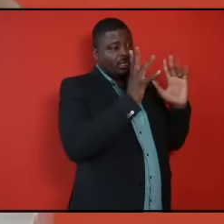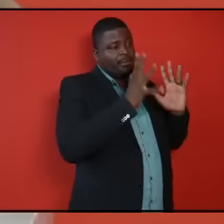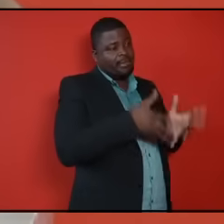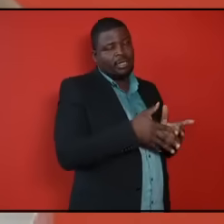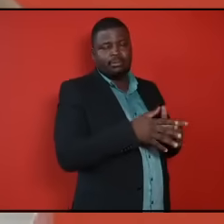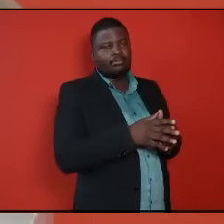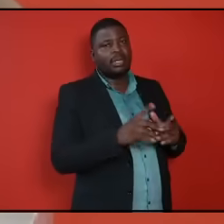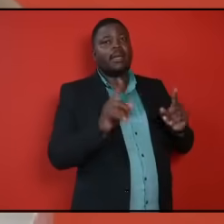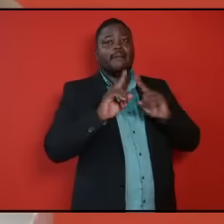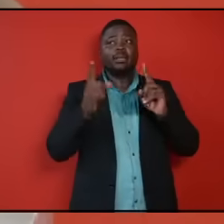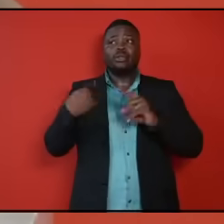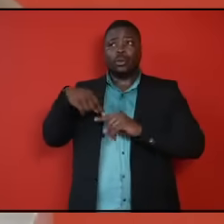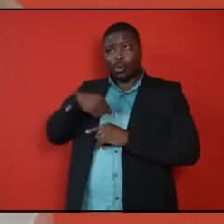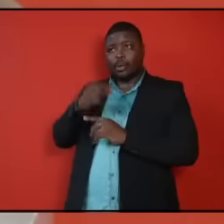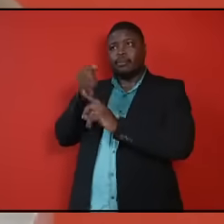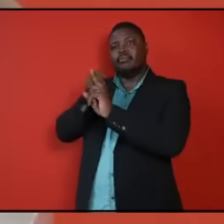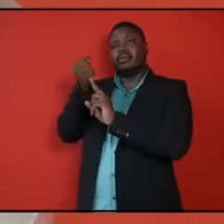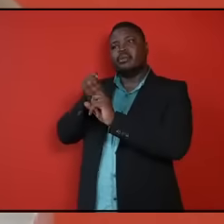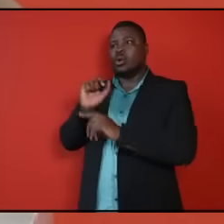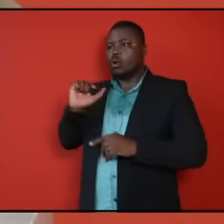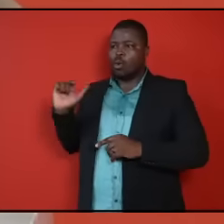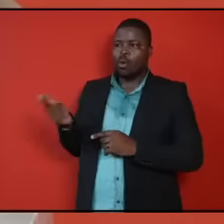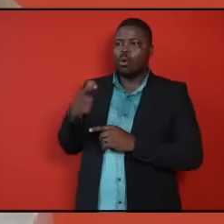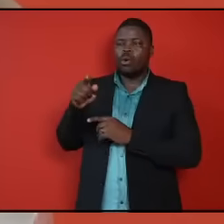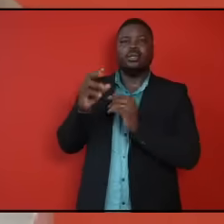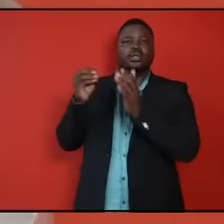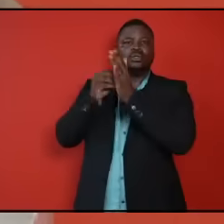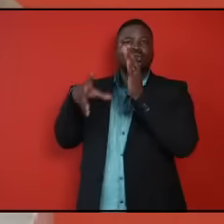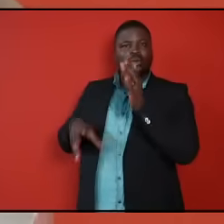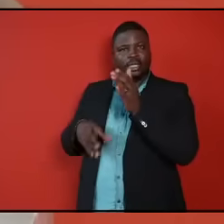owing, we must cancel their debt.